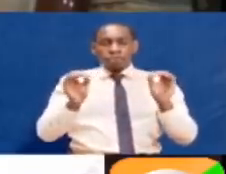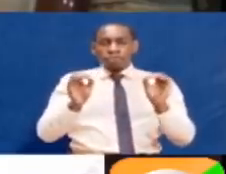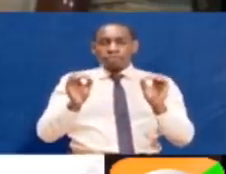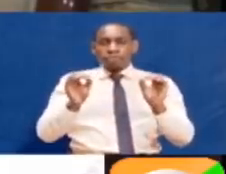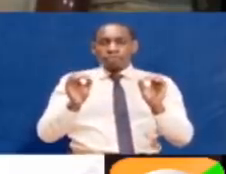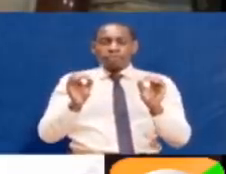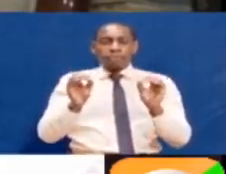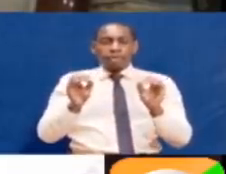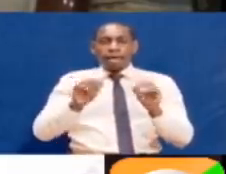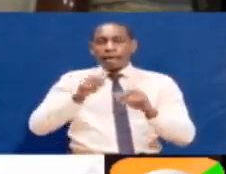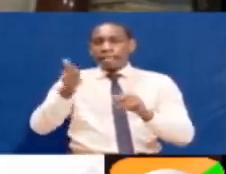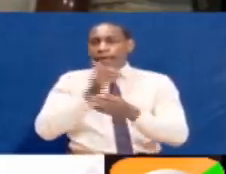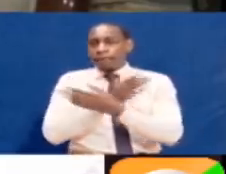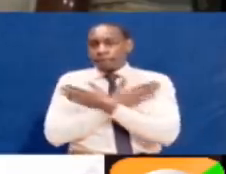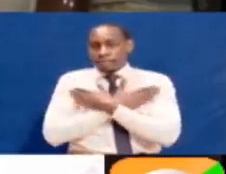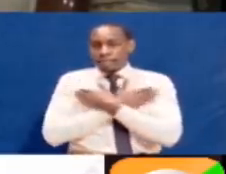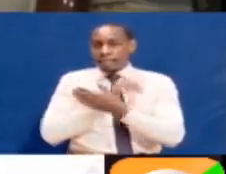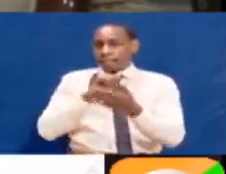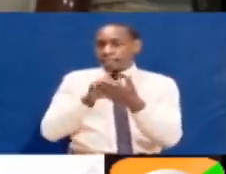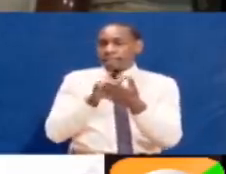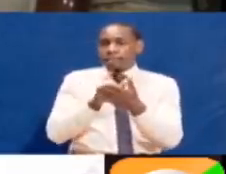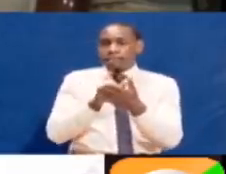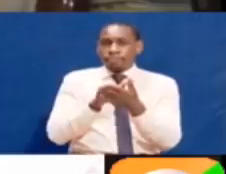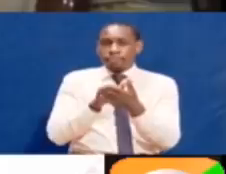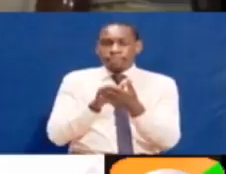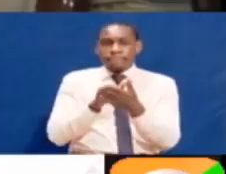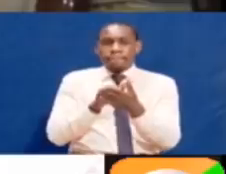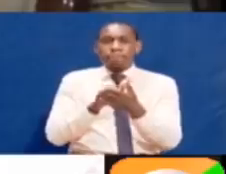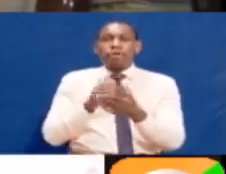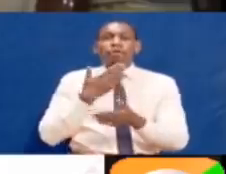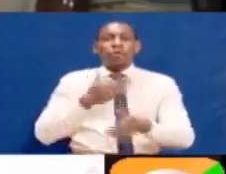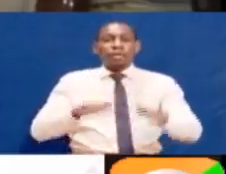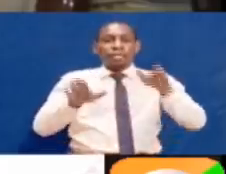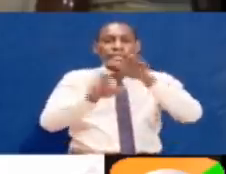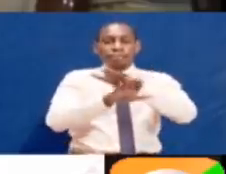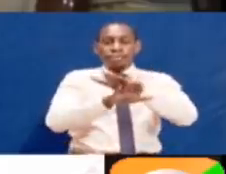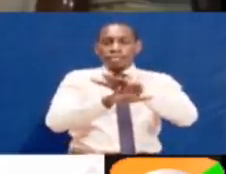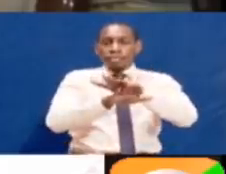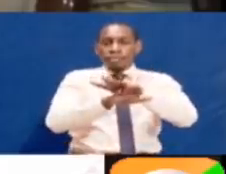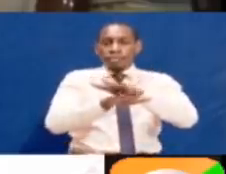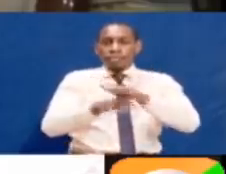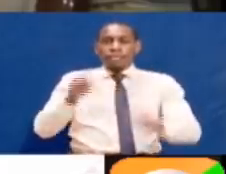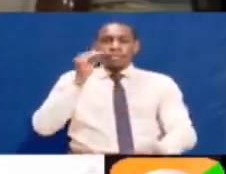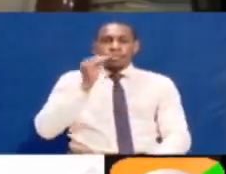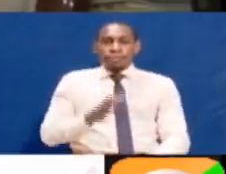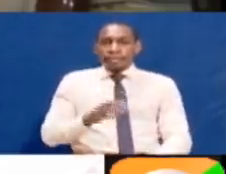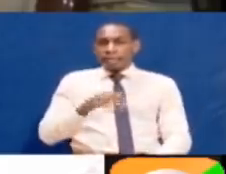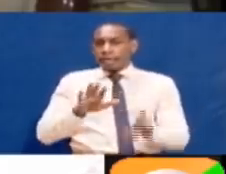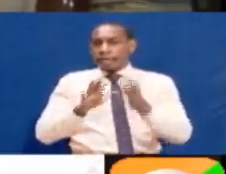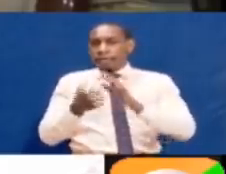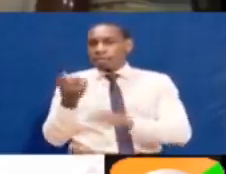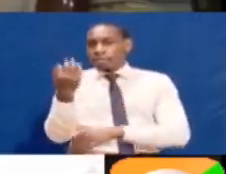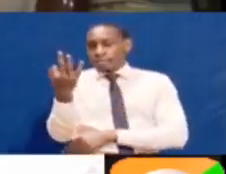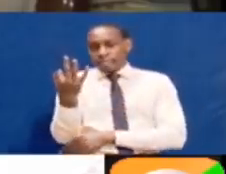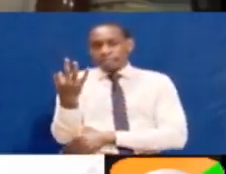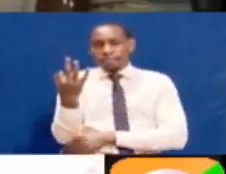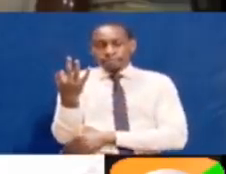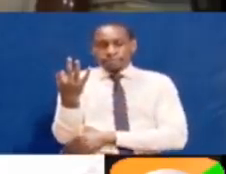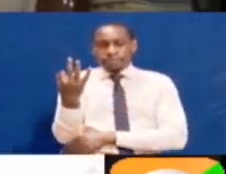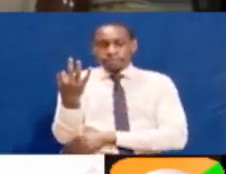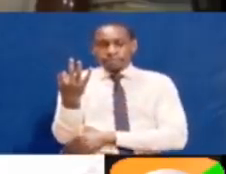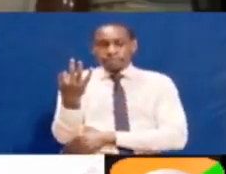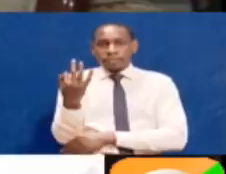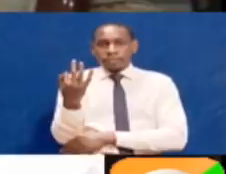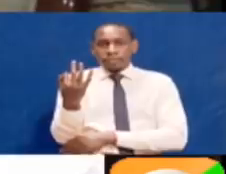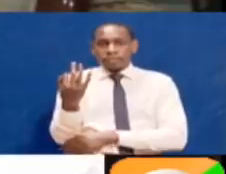forth. There were colleagues who were going for deputy speaker, who were about three, mm-hmm. and